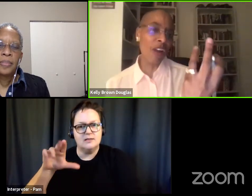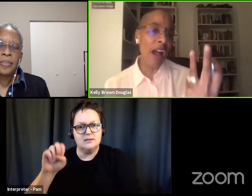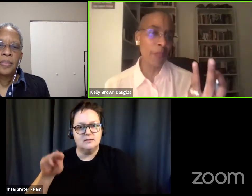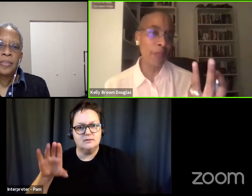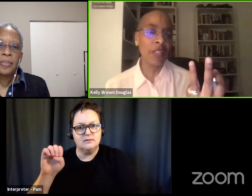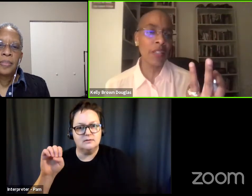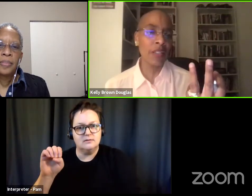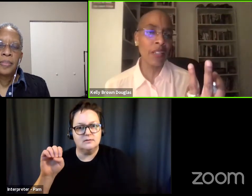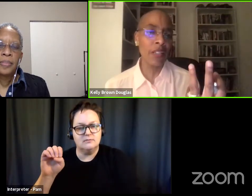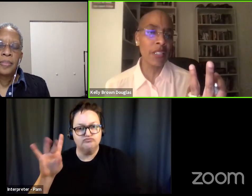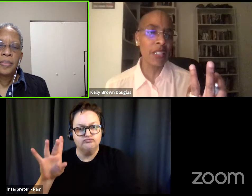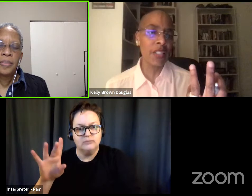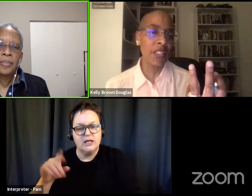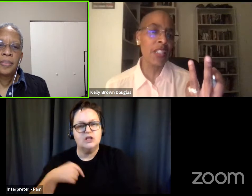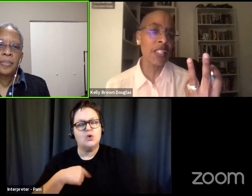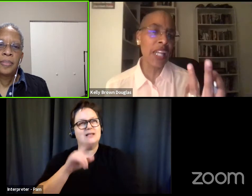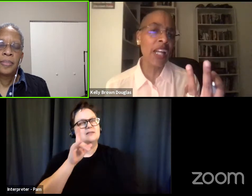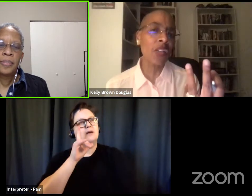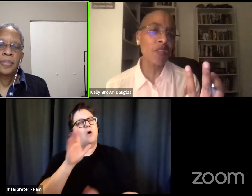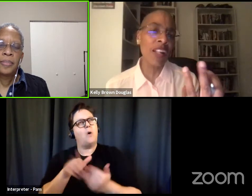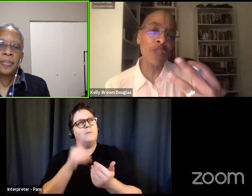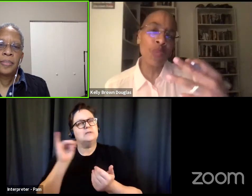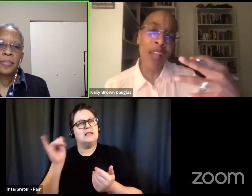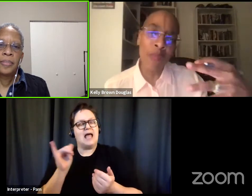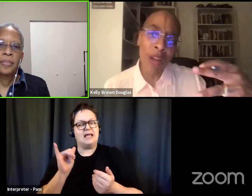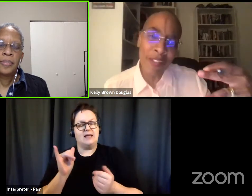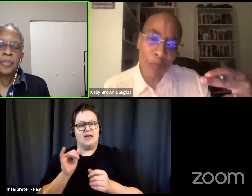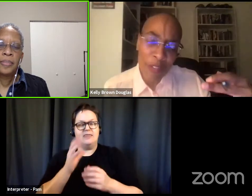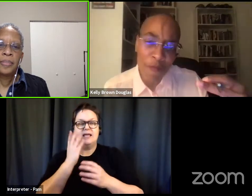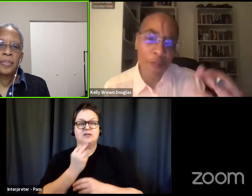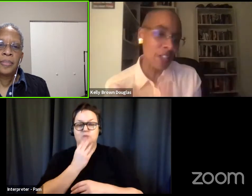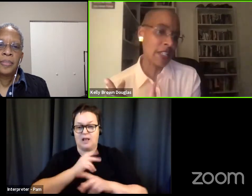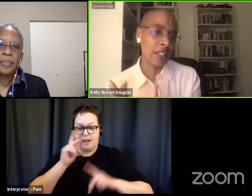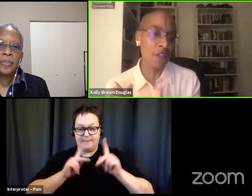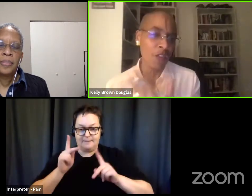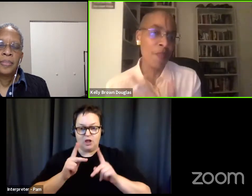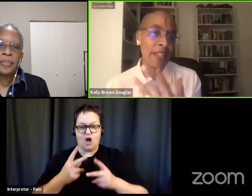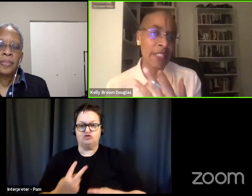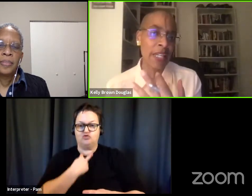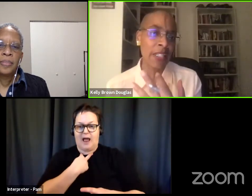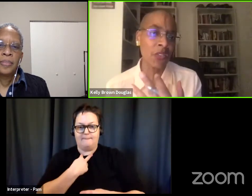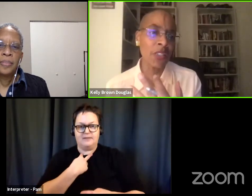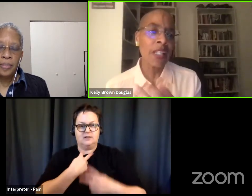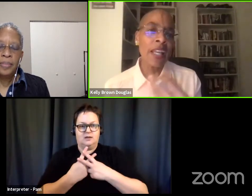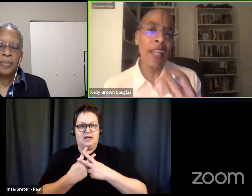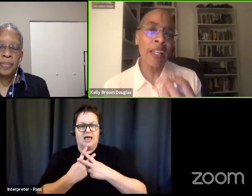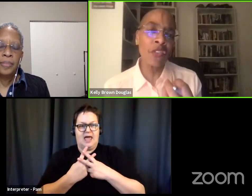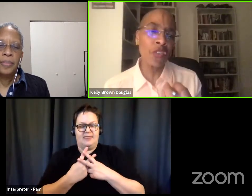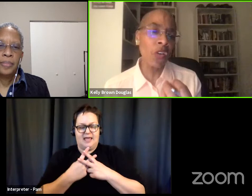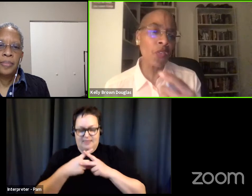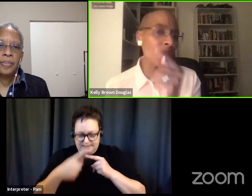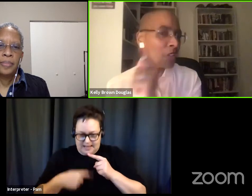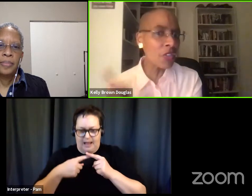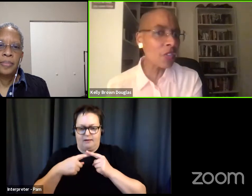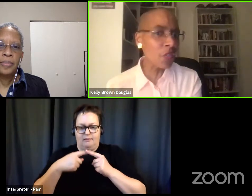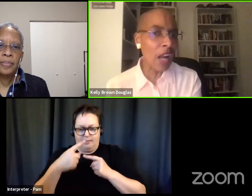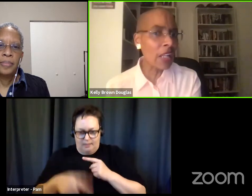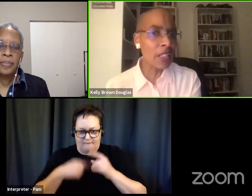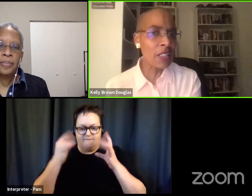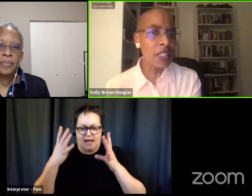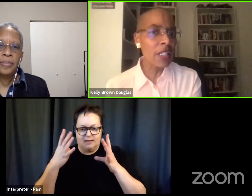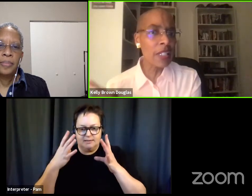Israelites are trapped in a sense in this cycle of violence. We have to be freed from that cycle. And so the